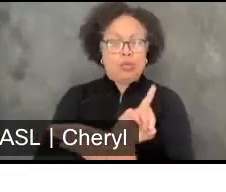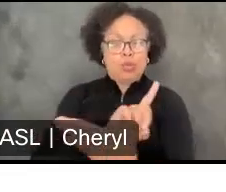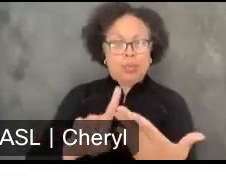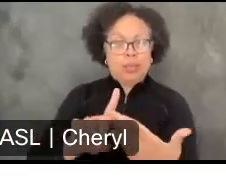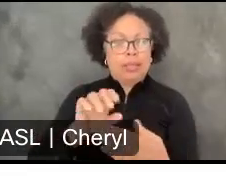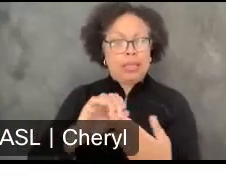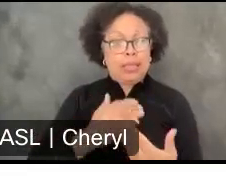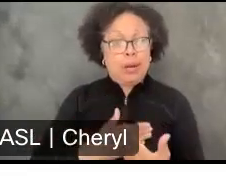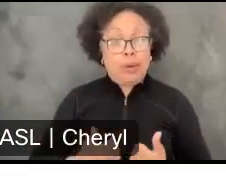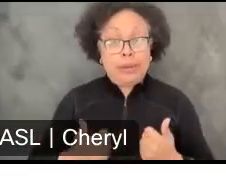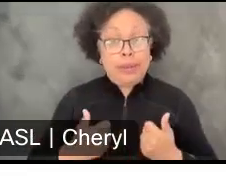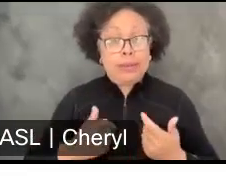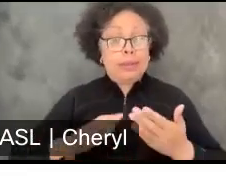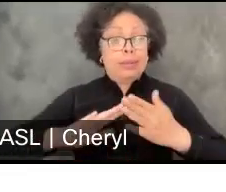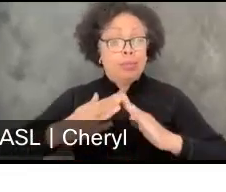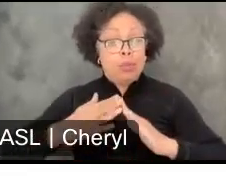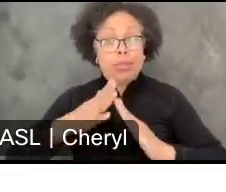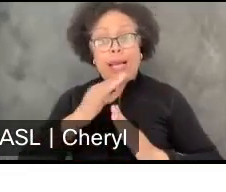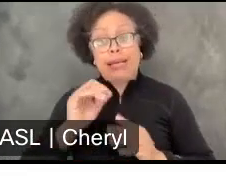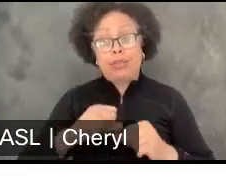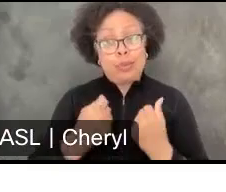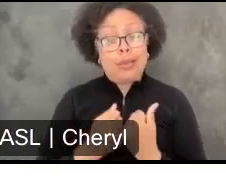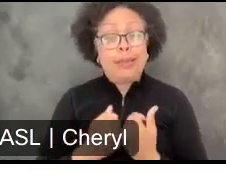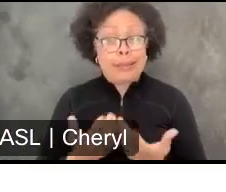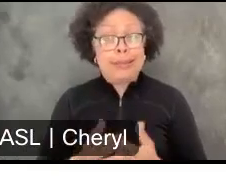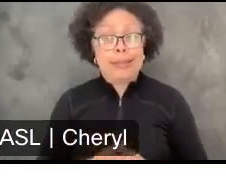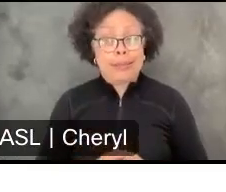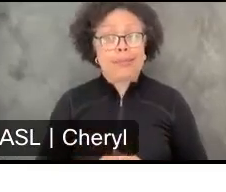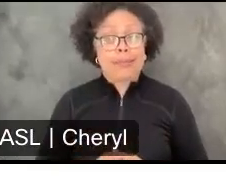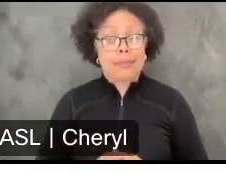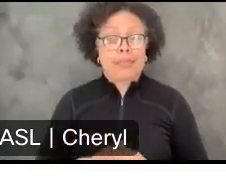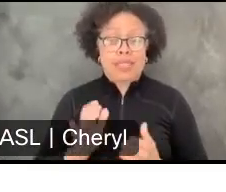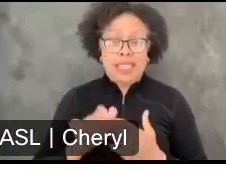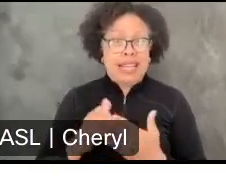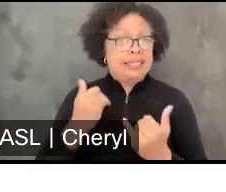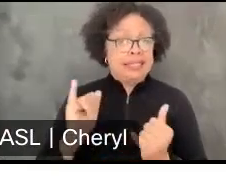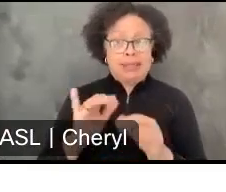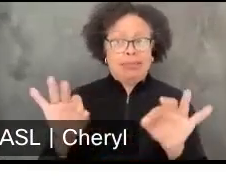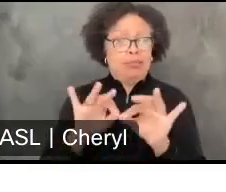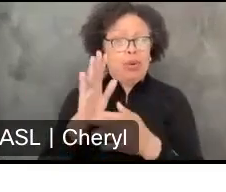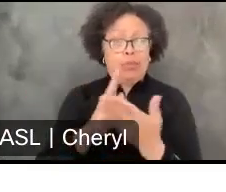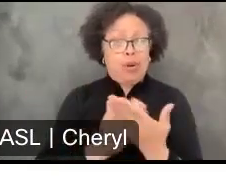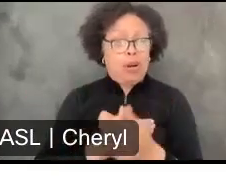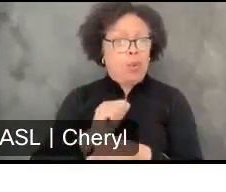lives, communities, and society remains central to all that we